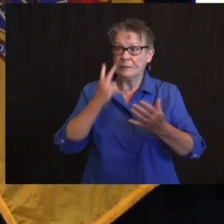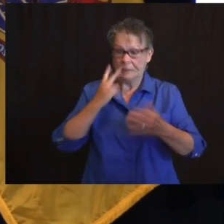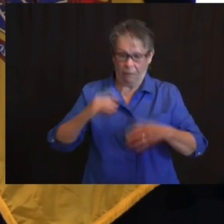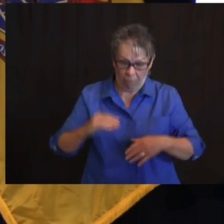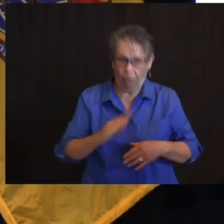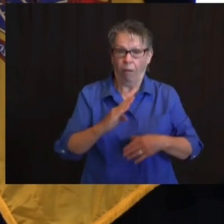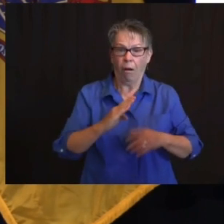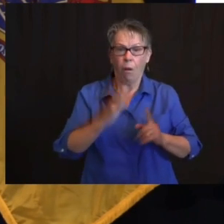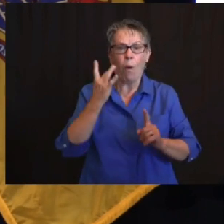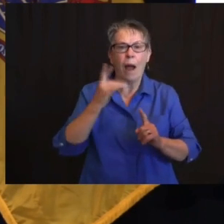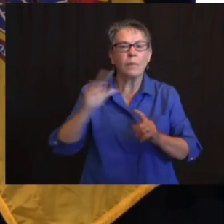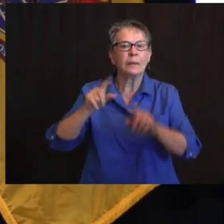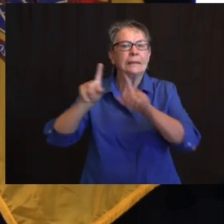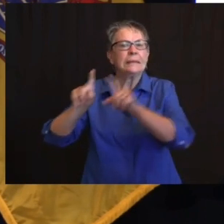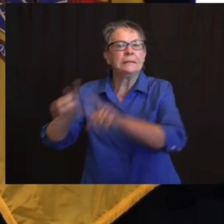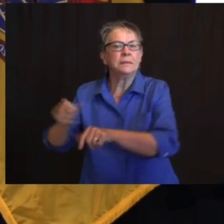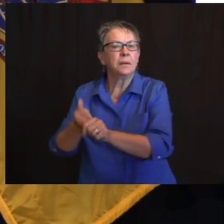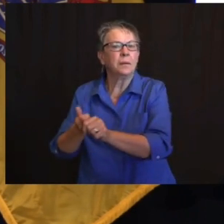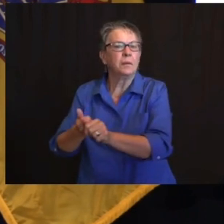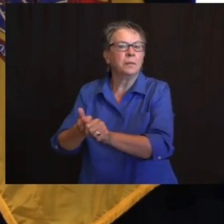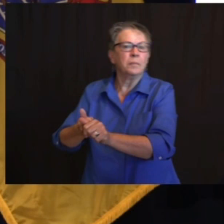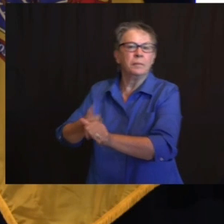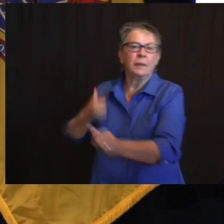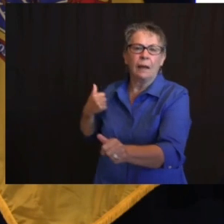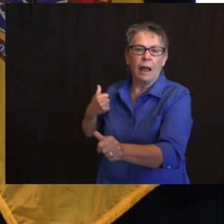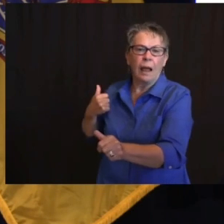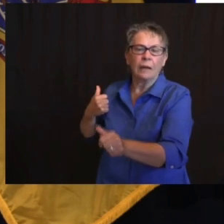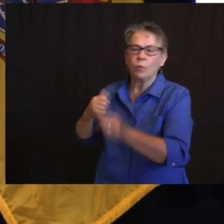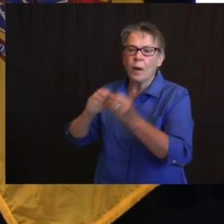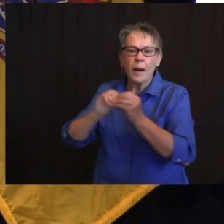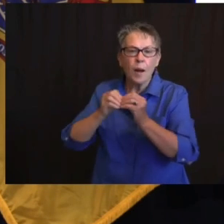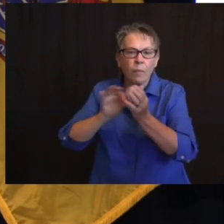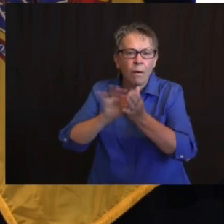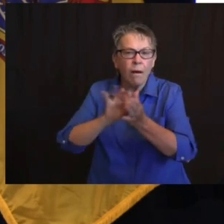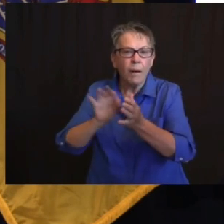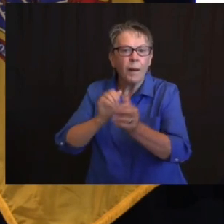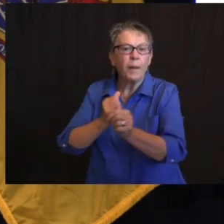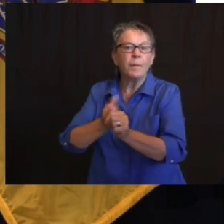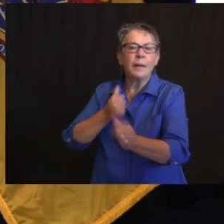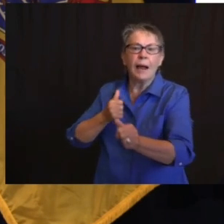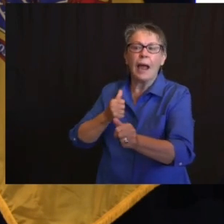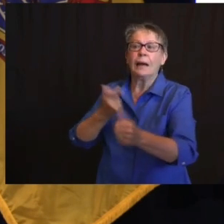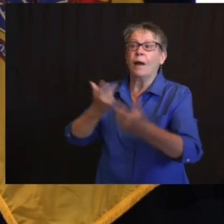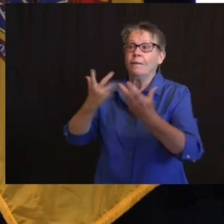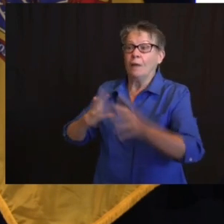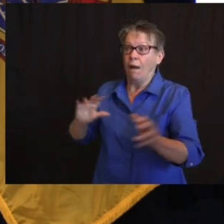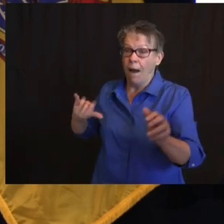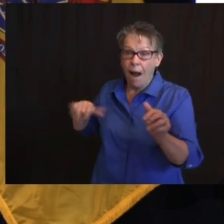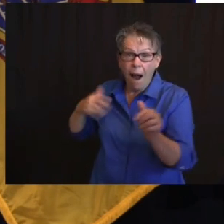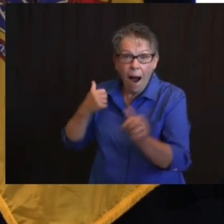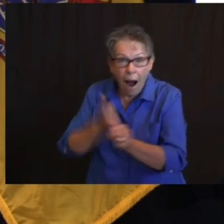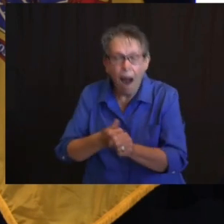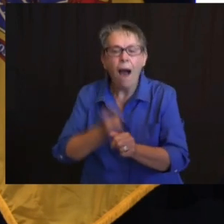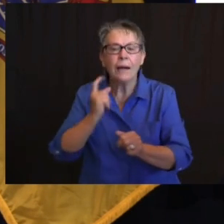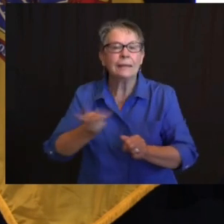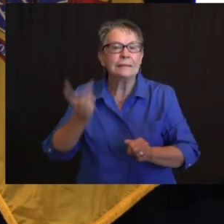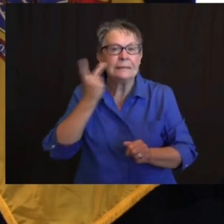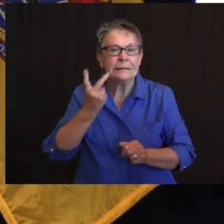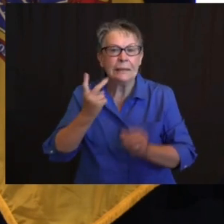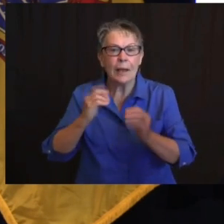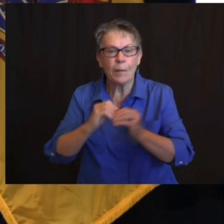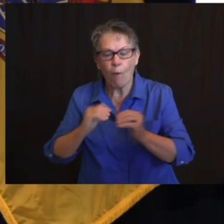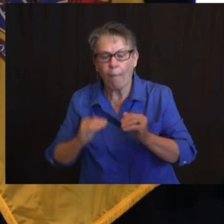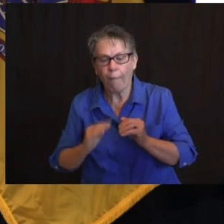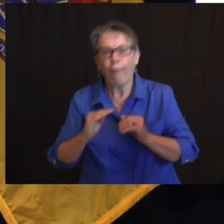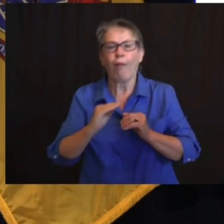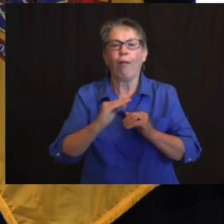particular facility, so you saw more cases because they did more testing. To maybe there was a party and a bunch of people got infected. To maybe there really is something